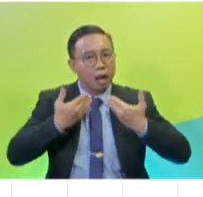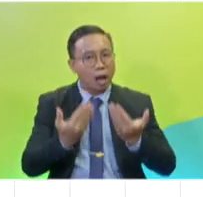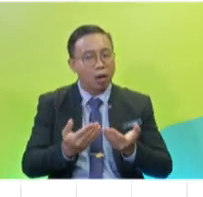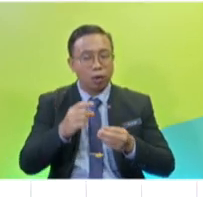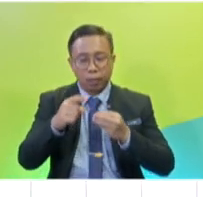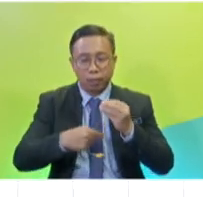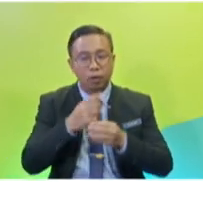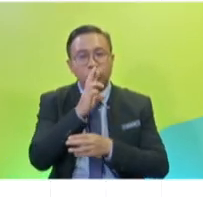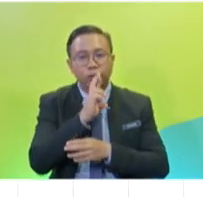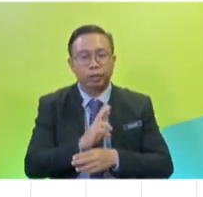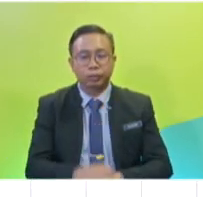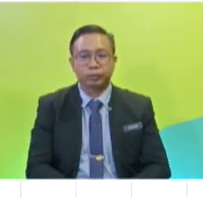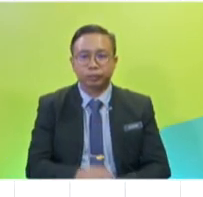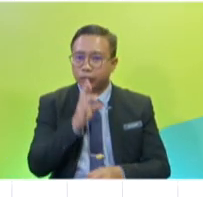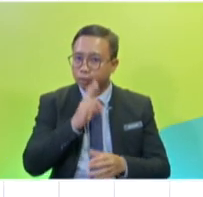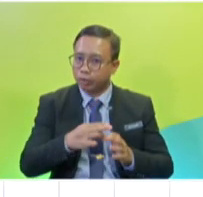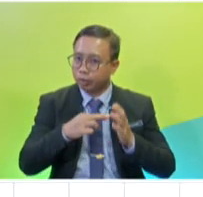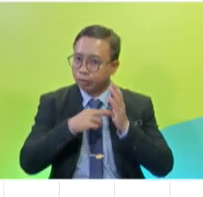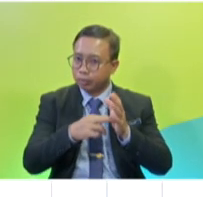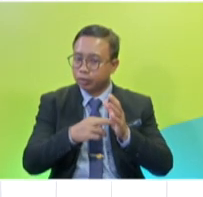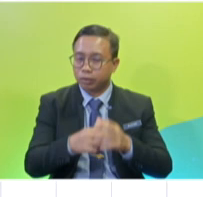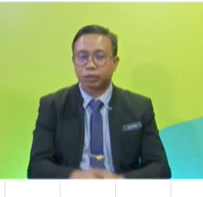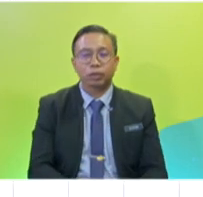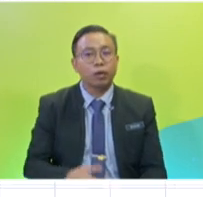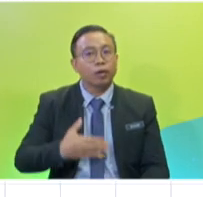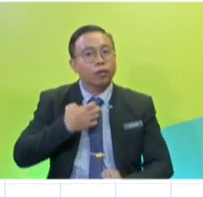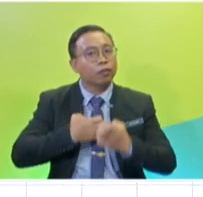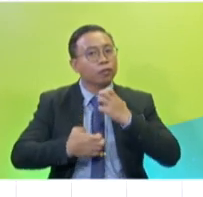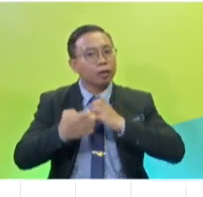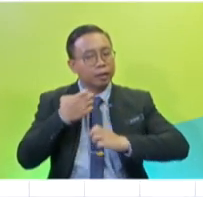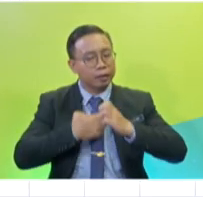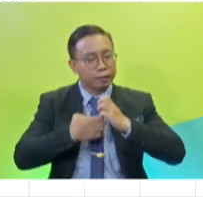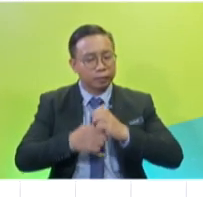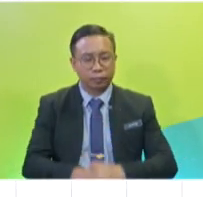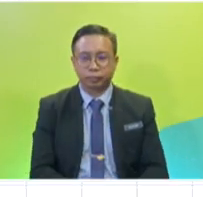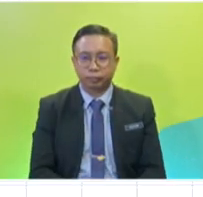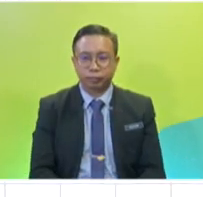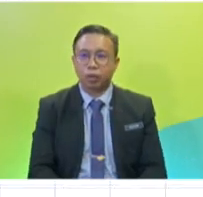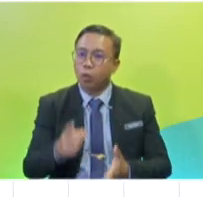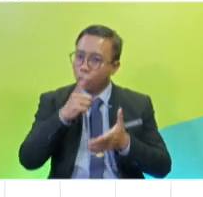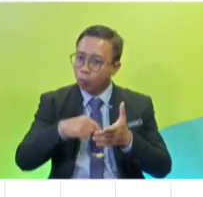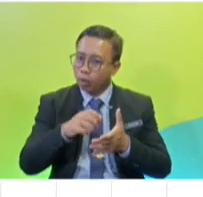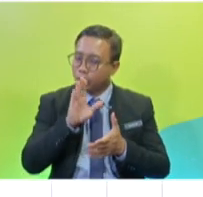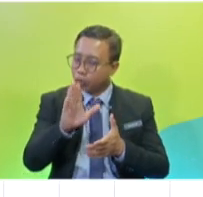red? Red represents feeling. Spot on. Okay, bring it on. What are your colors? And I'll write it